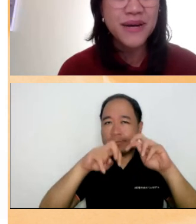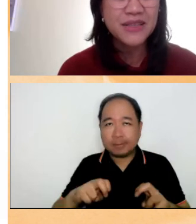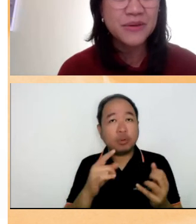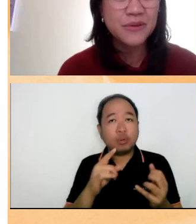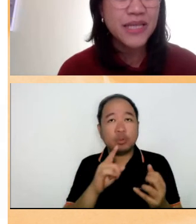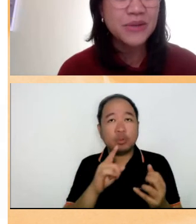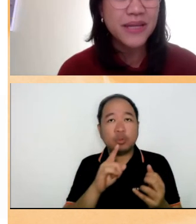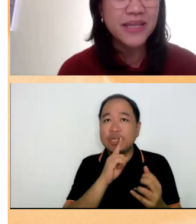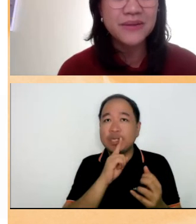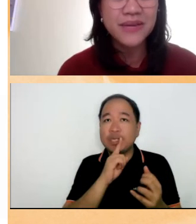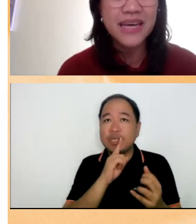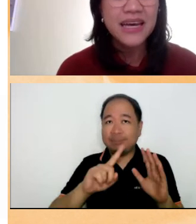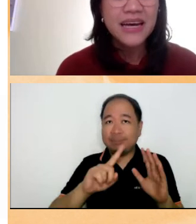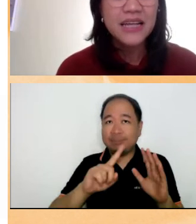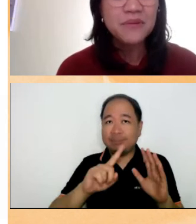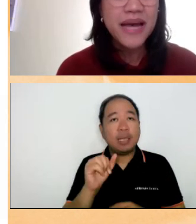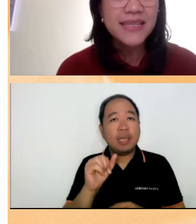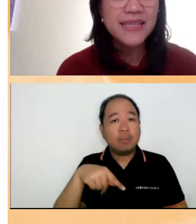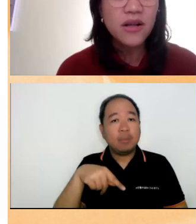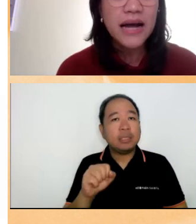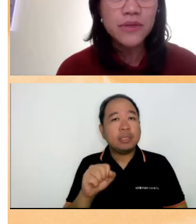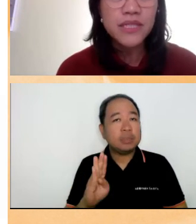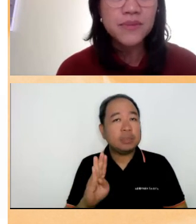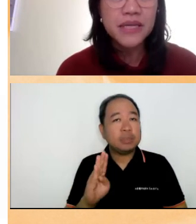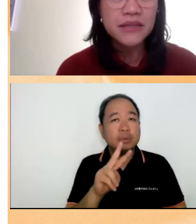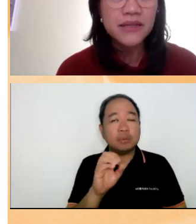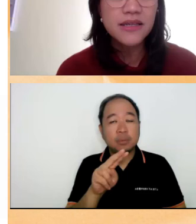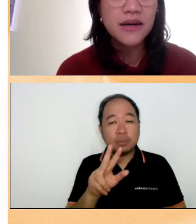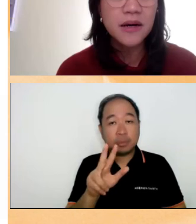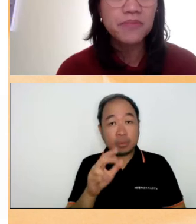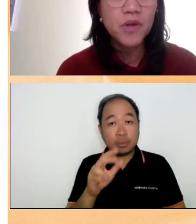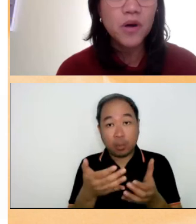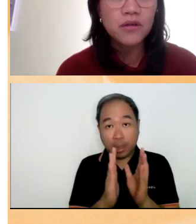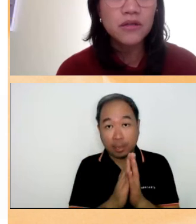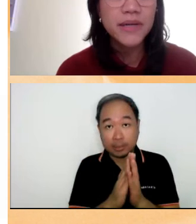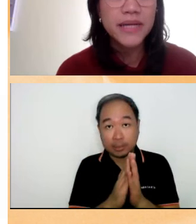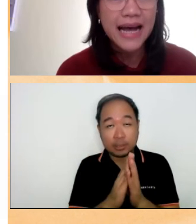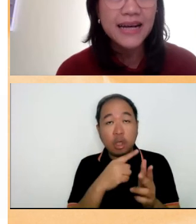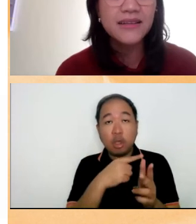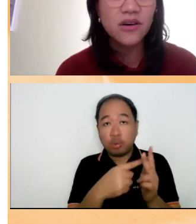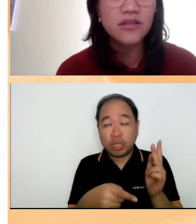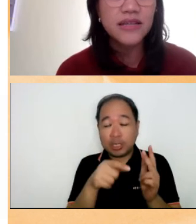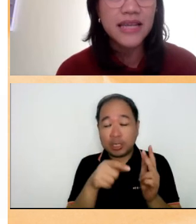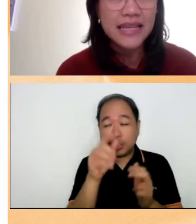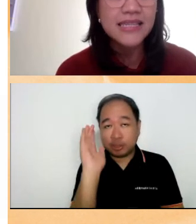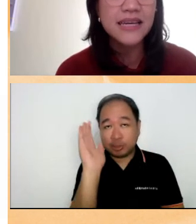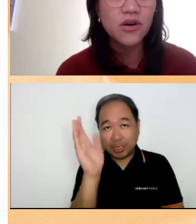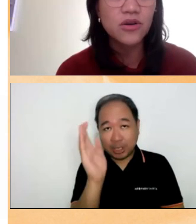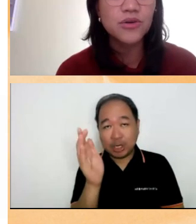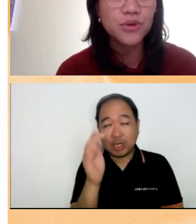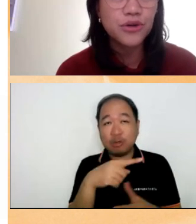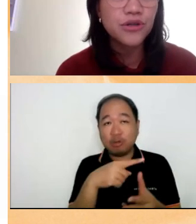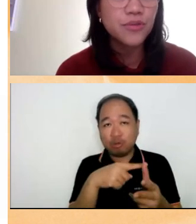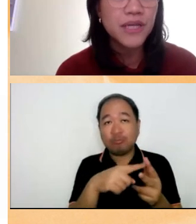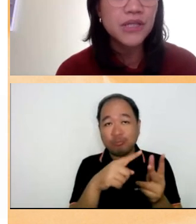sa Bata 2023. Let me ask all our speakers, Dr. Banaag, Dr. Laines, and